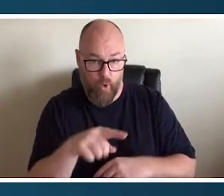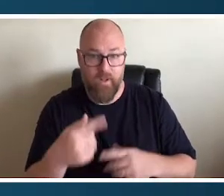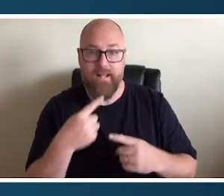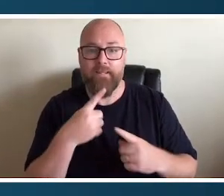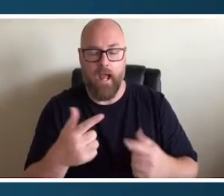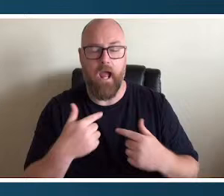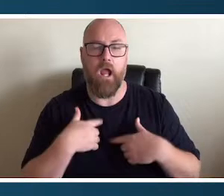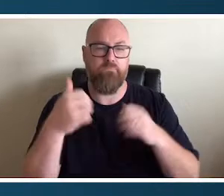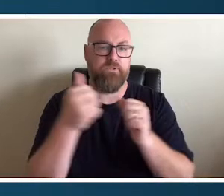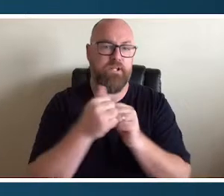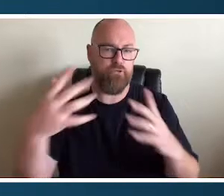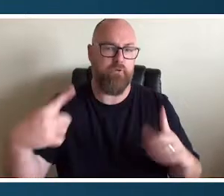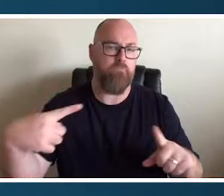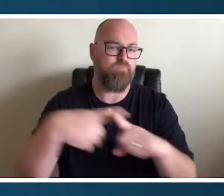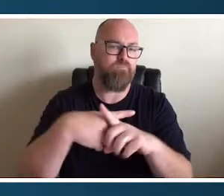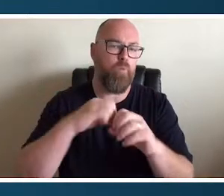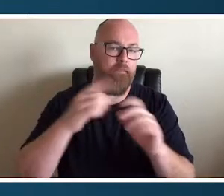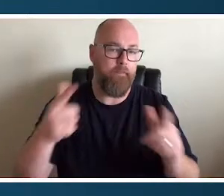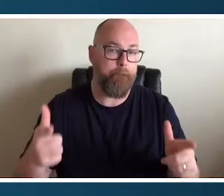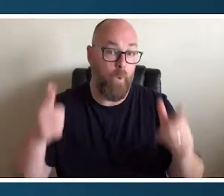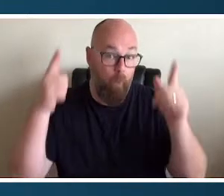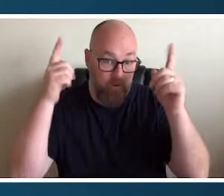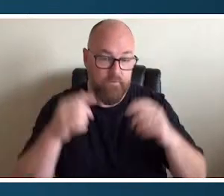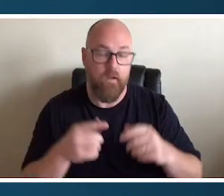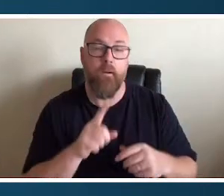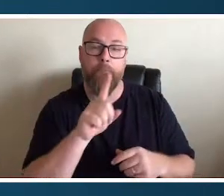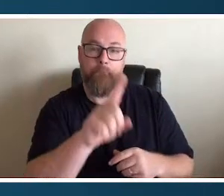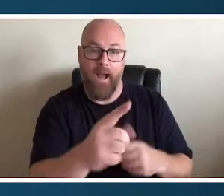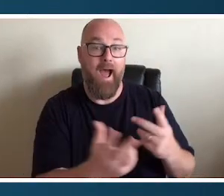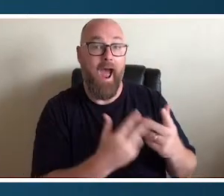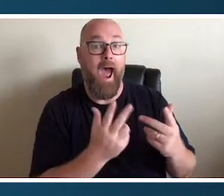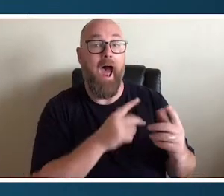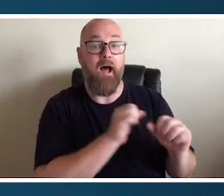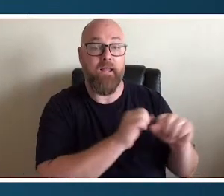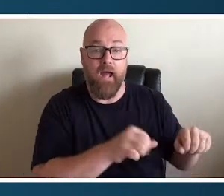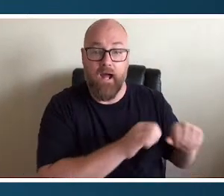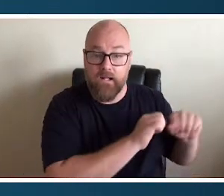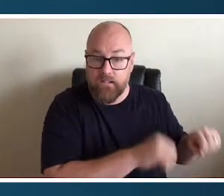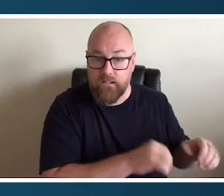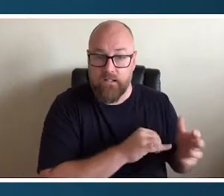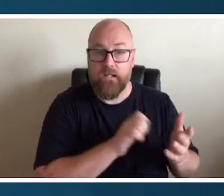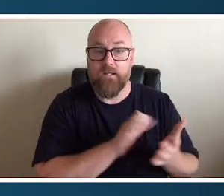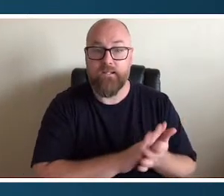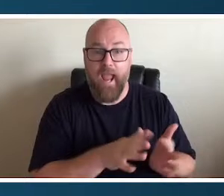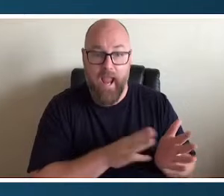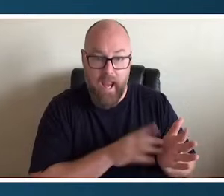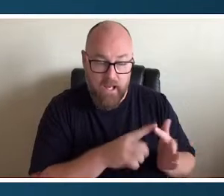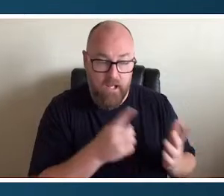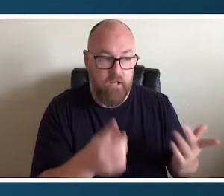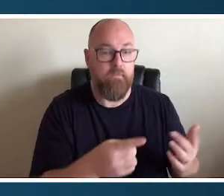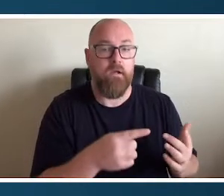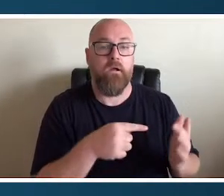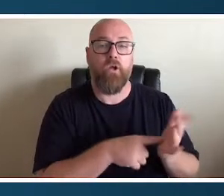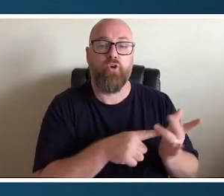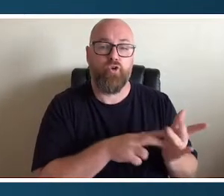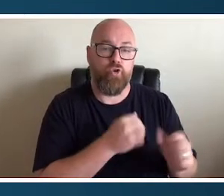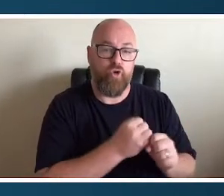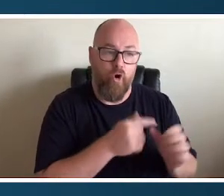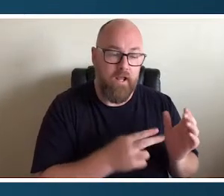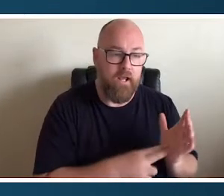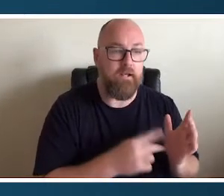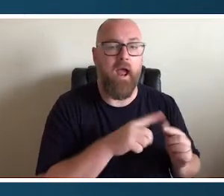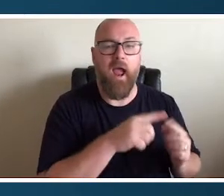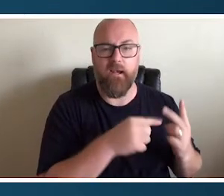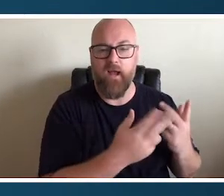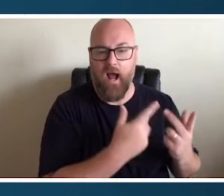disagreement or conflict with their employers, whereas in the other scheme and among Tongan and iKiribati workers, the percentage is